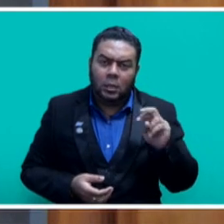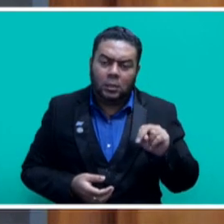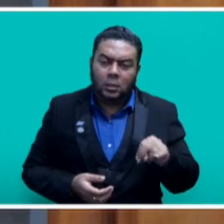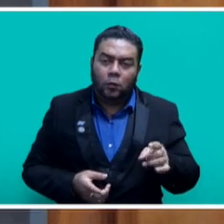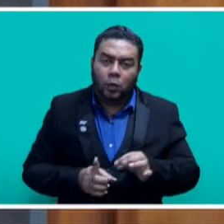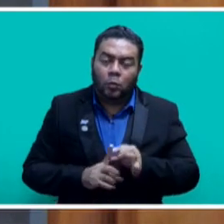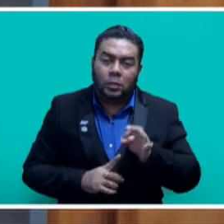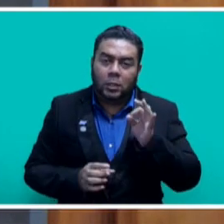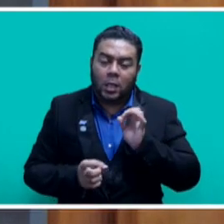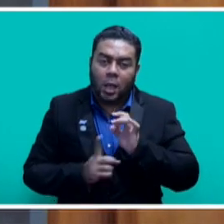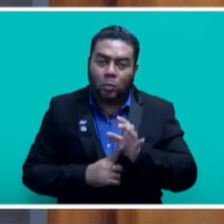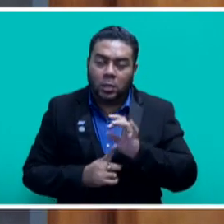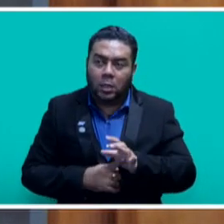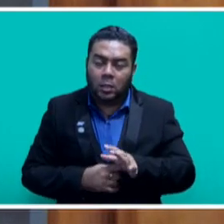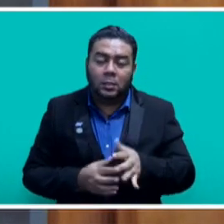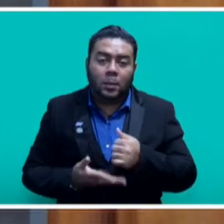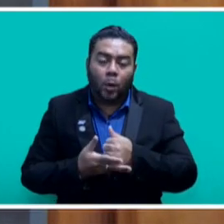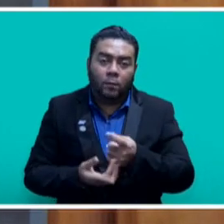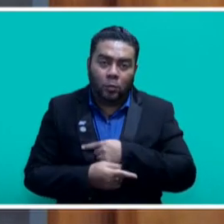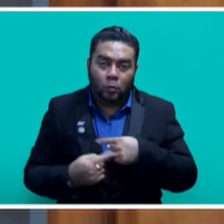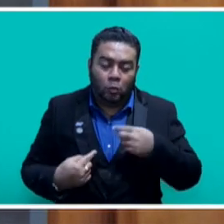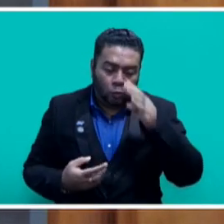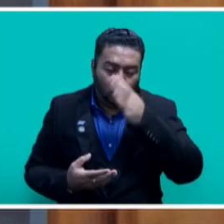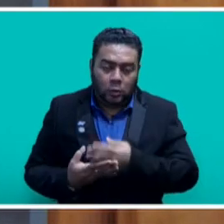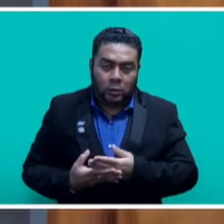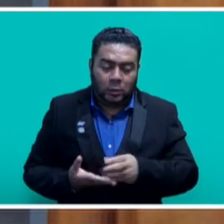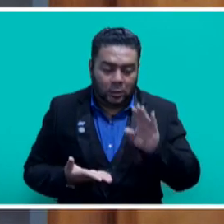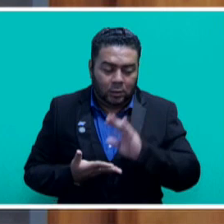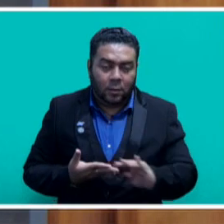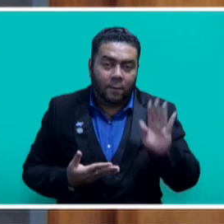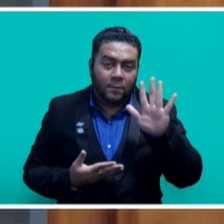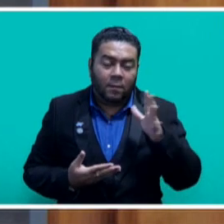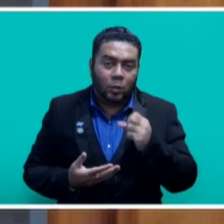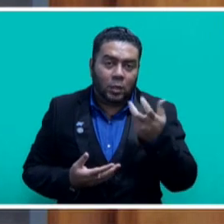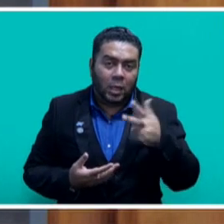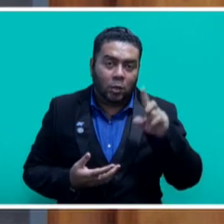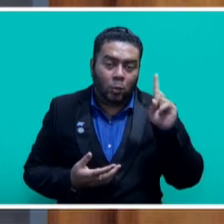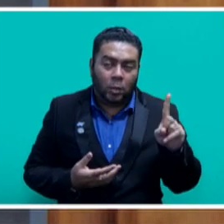counseling support for our students. The allocation of